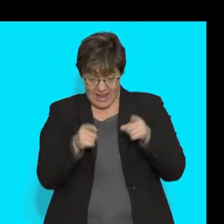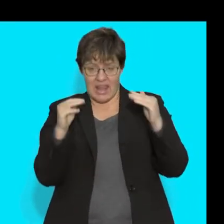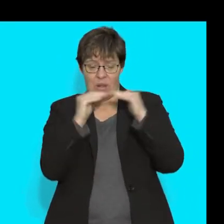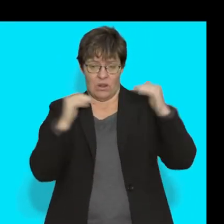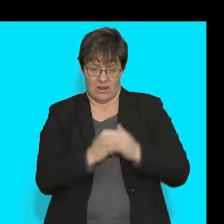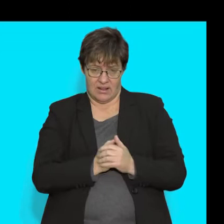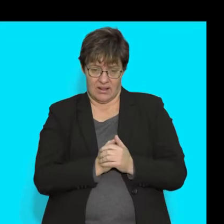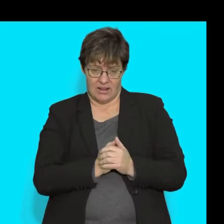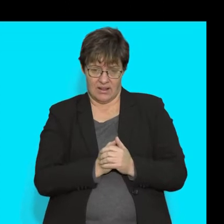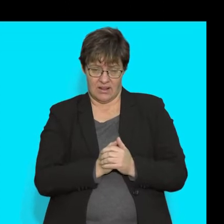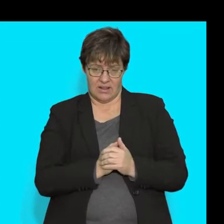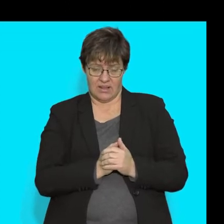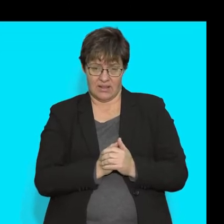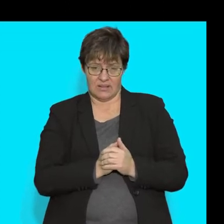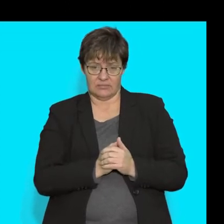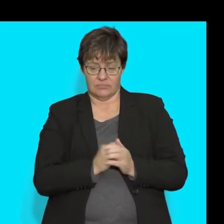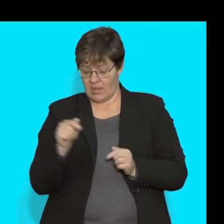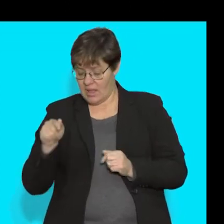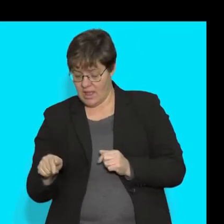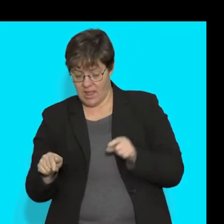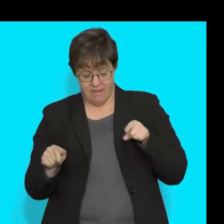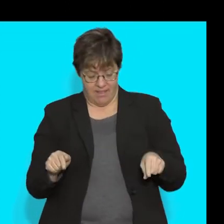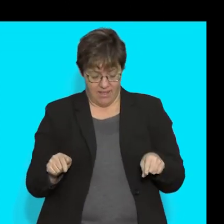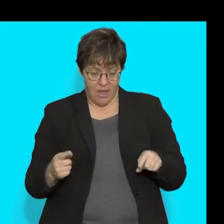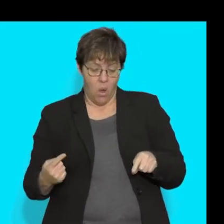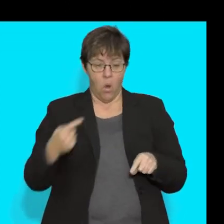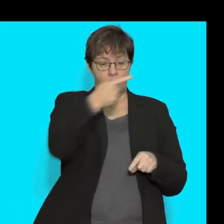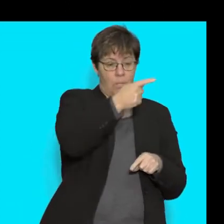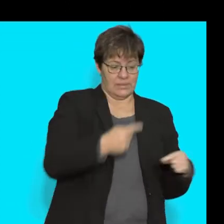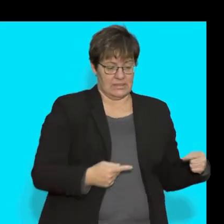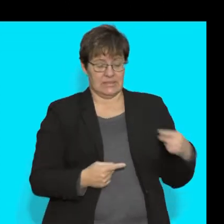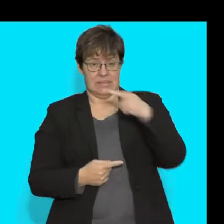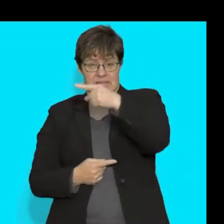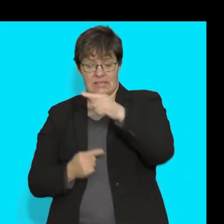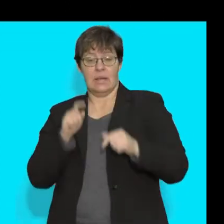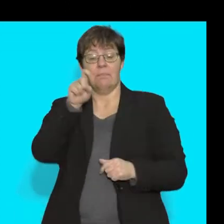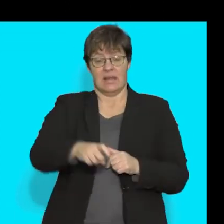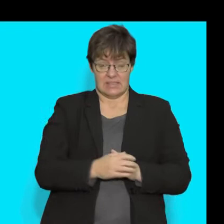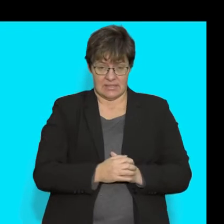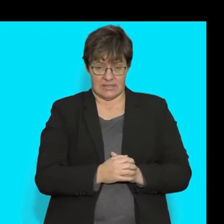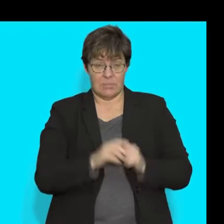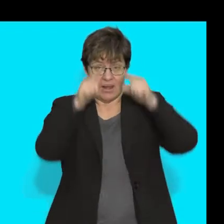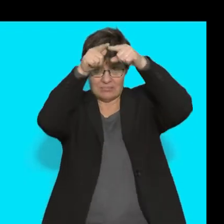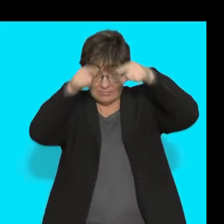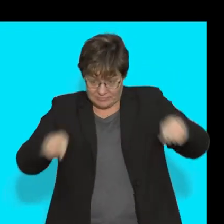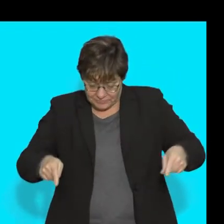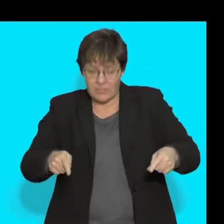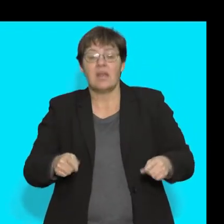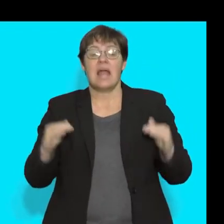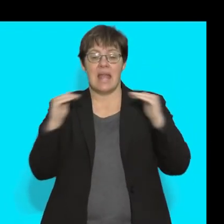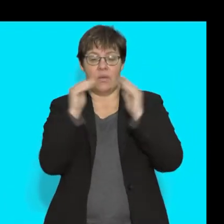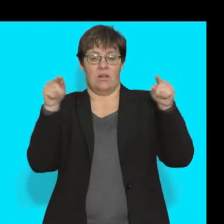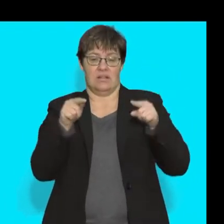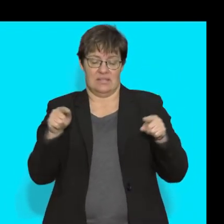be that the lines must be opposite equal angles. So in actual fact, they want me